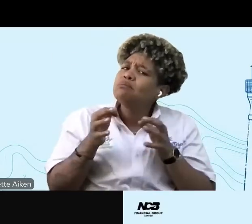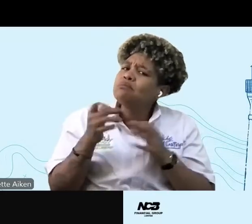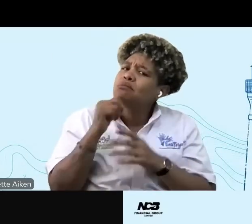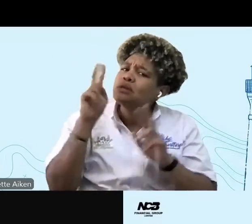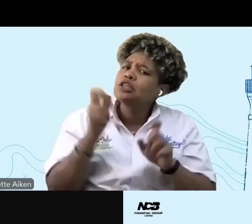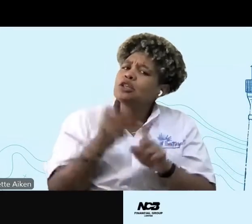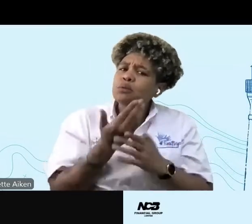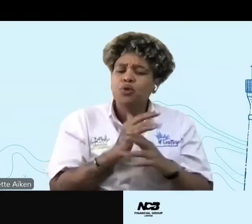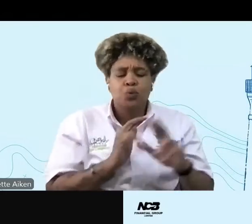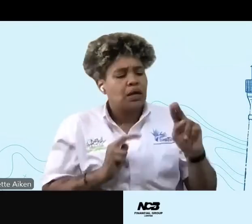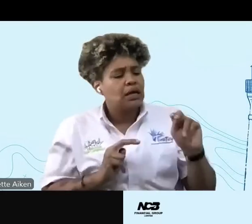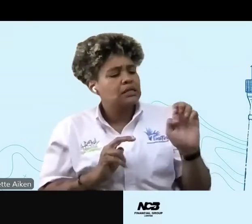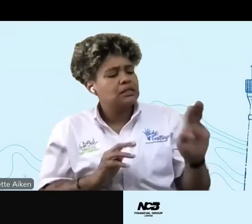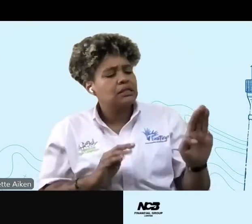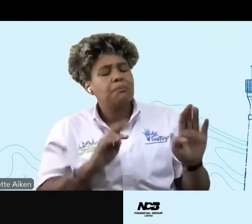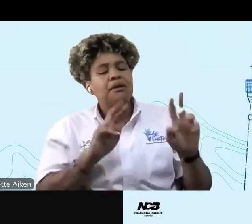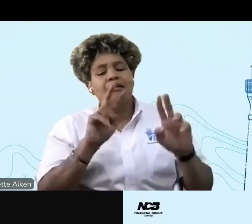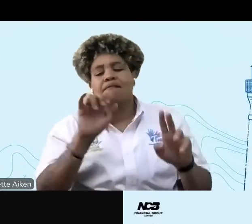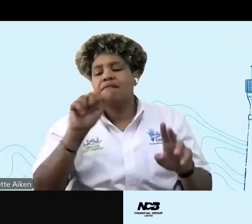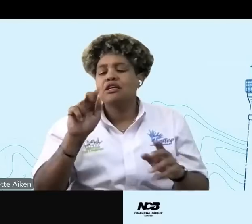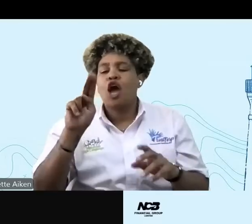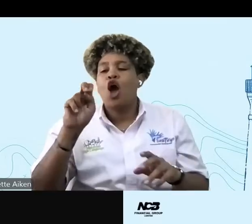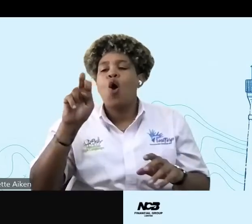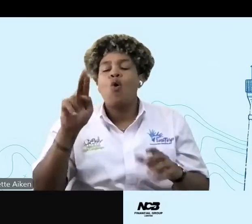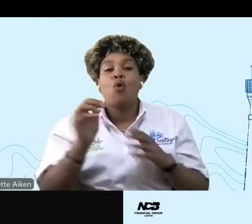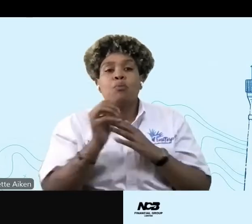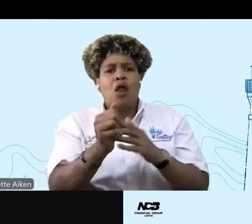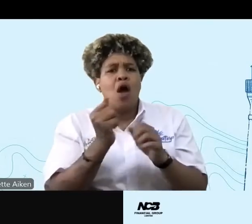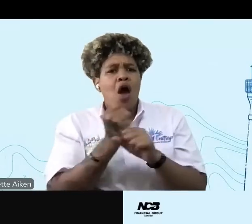between NCB, Visa, and Uber, which led